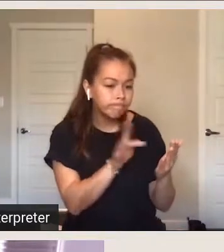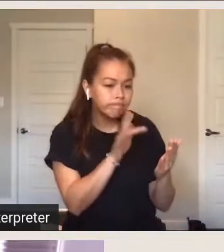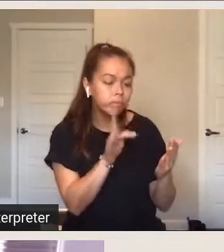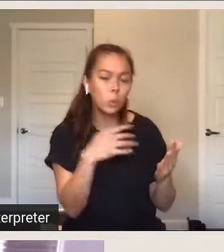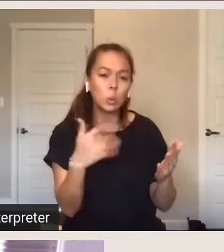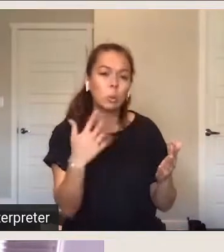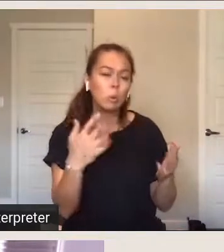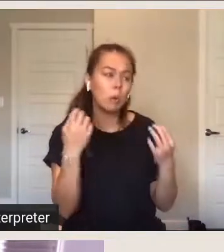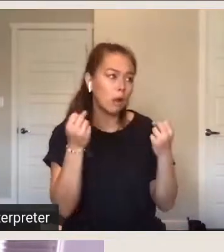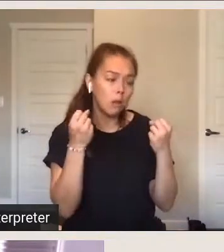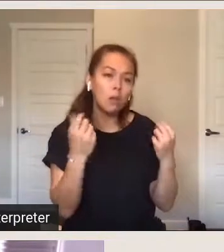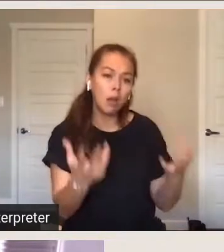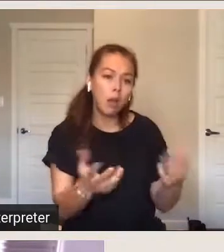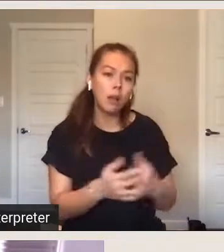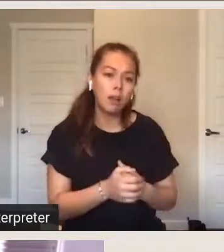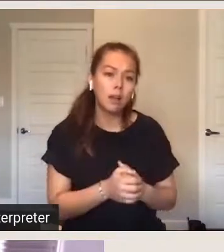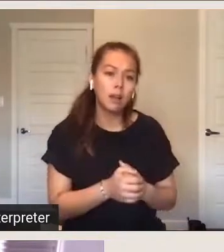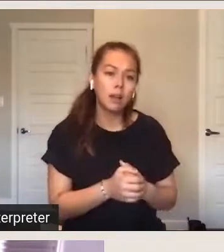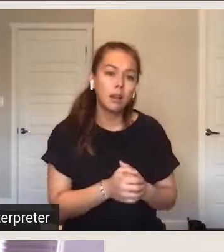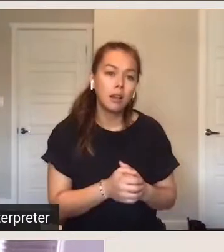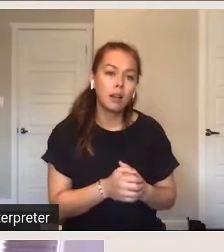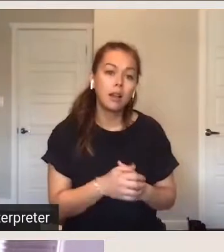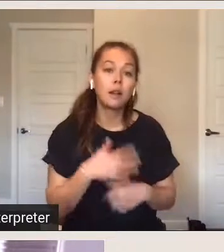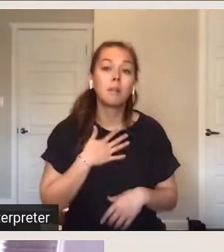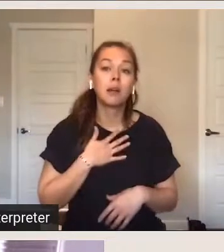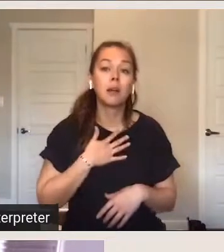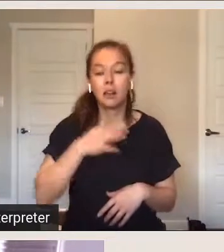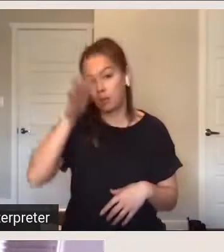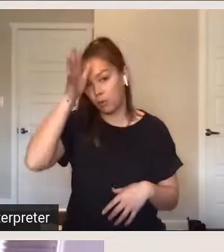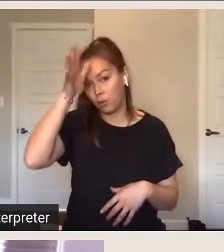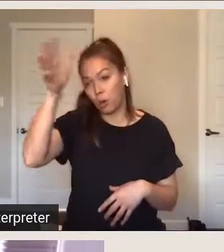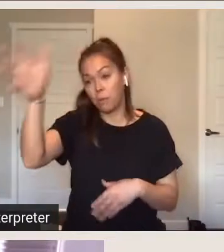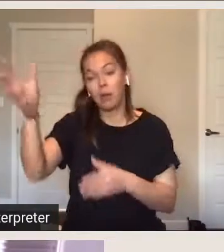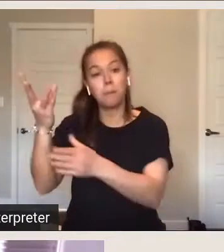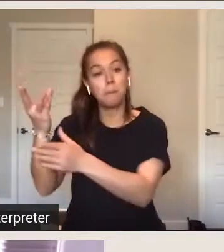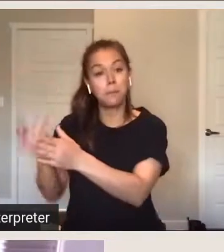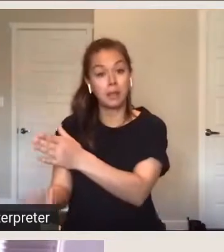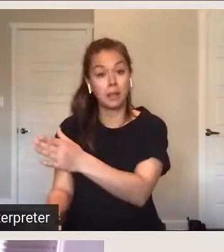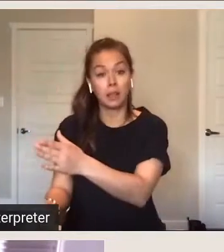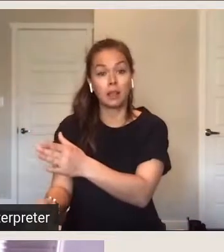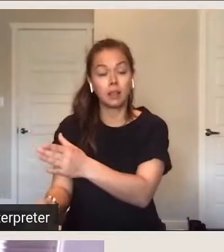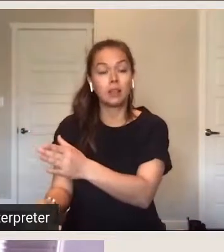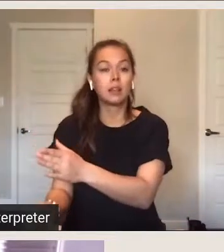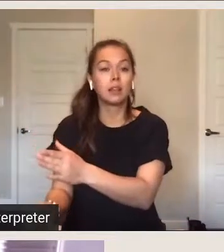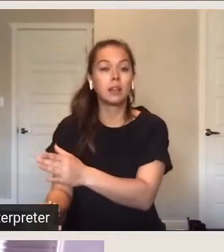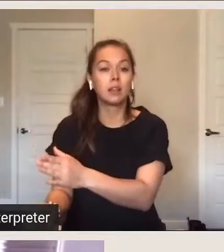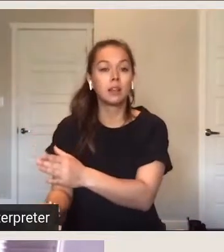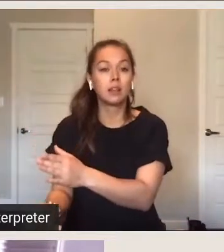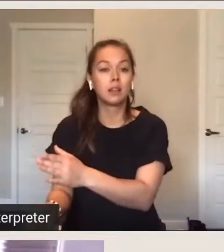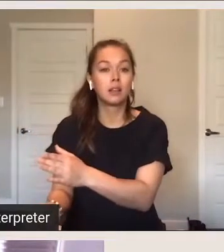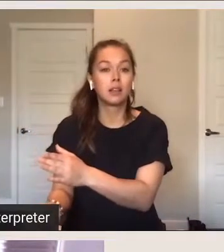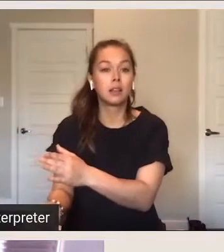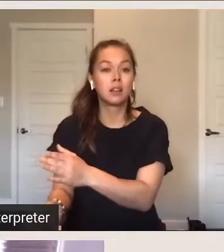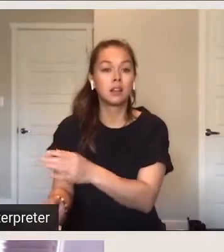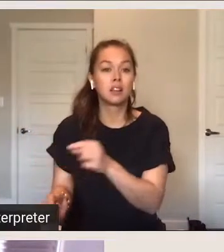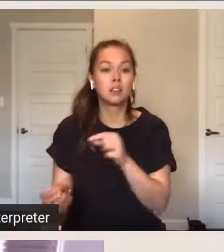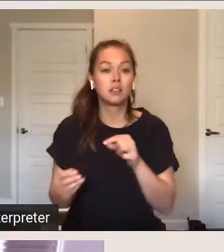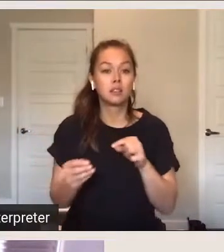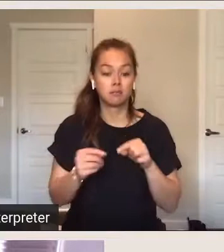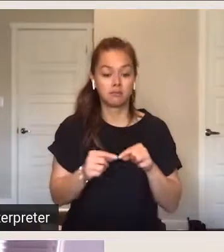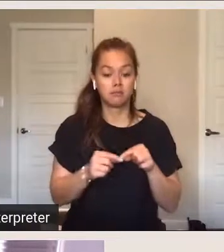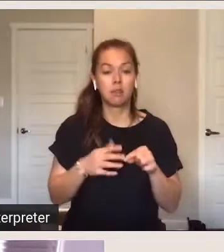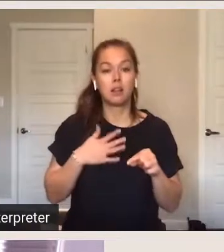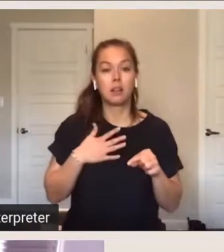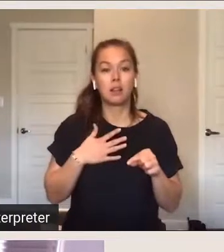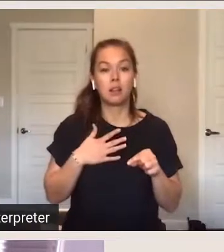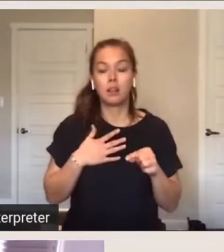away, there were almost a year or 2 years that I just put those footages in a hard drive and I